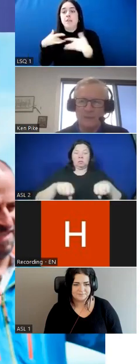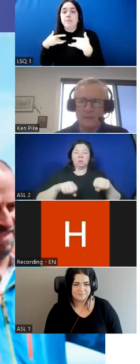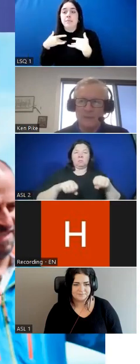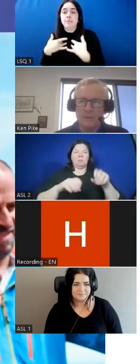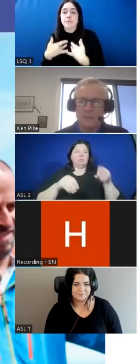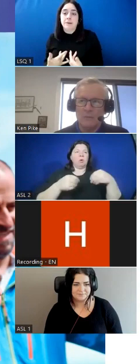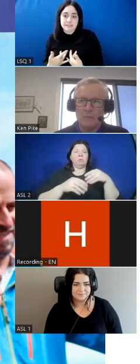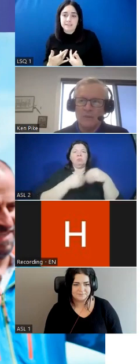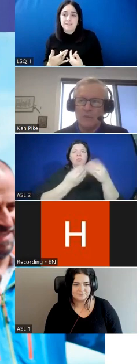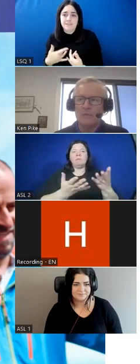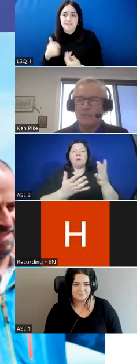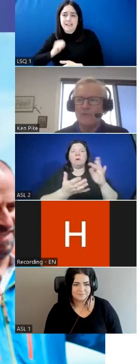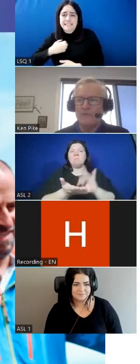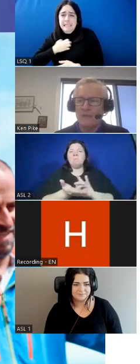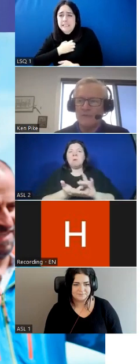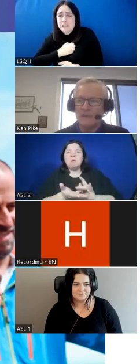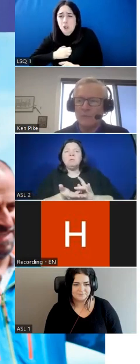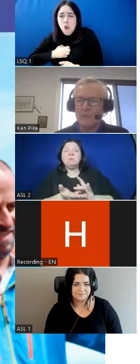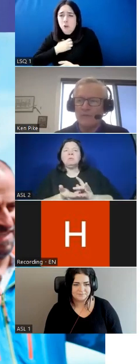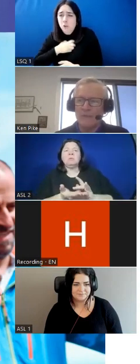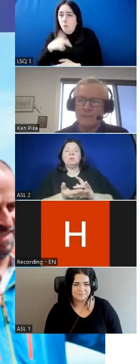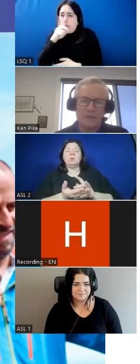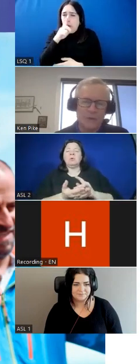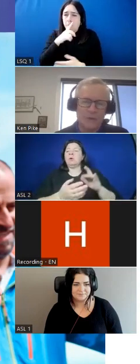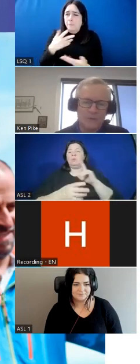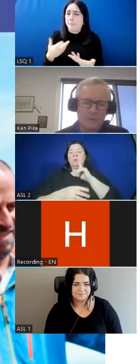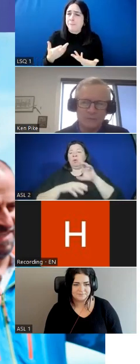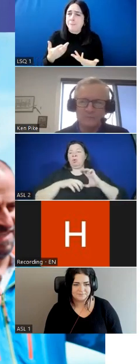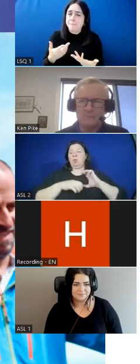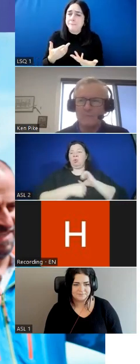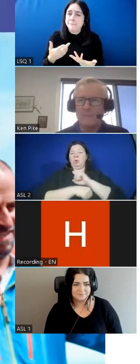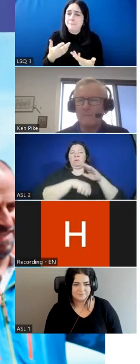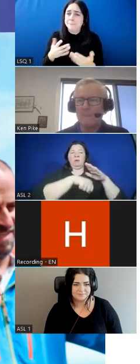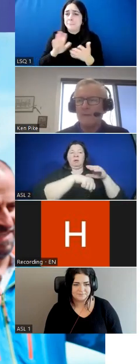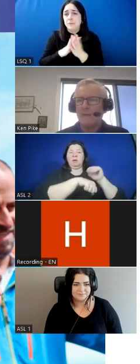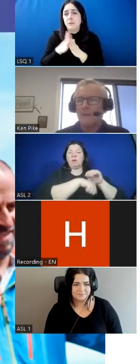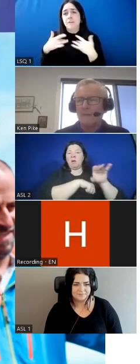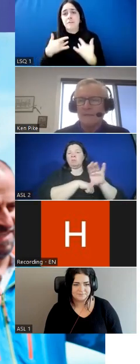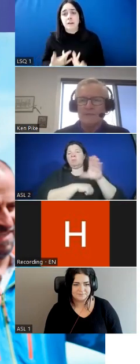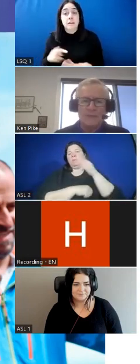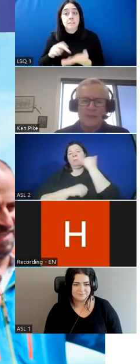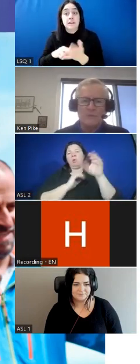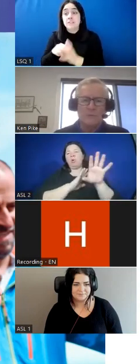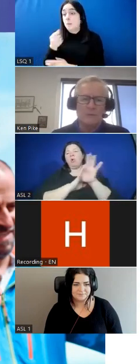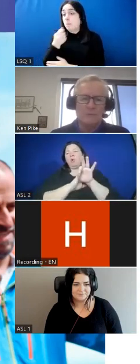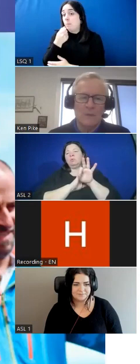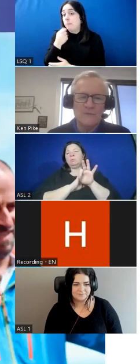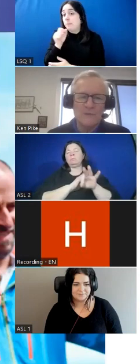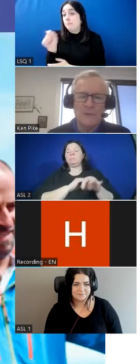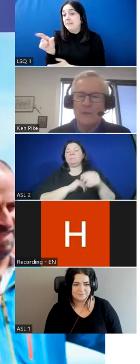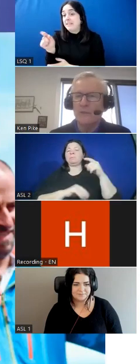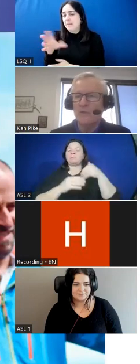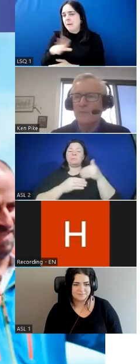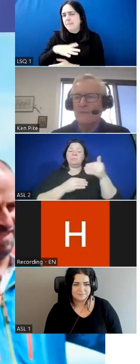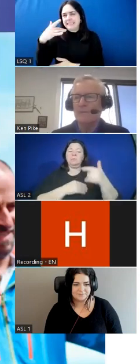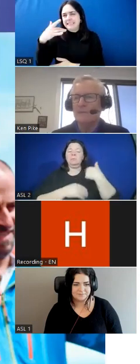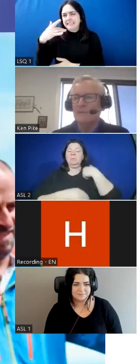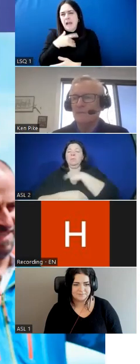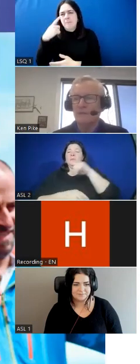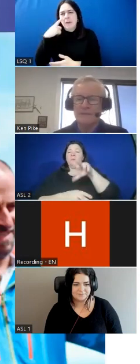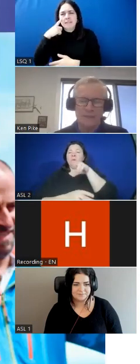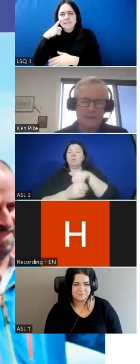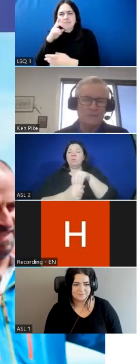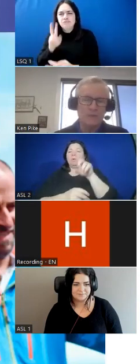medication when good grief counseling would have been a better option. Next, we need to also include people